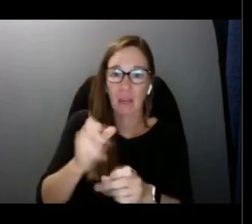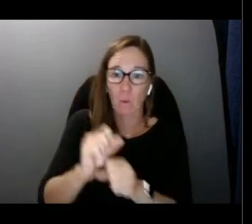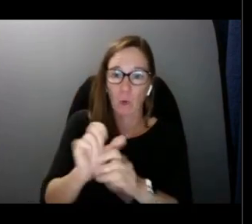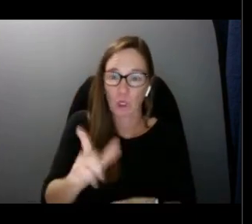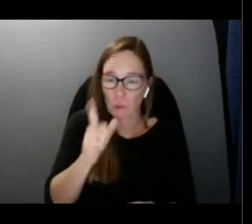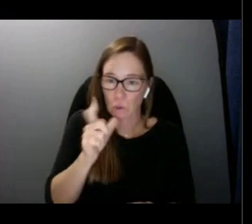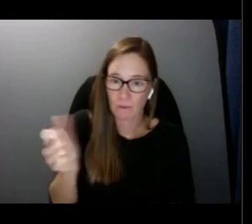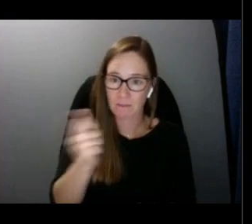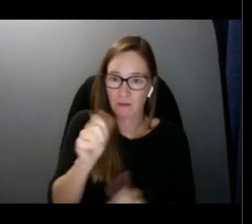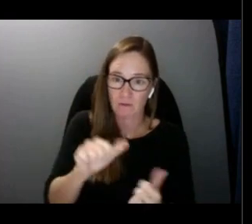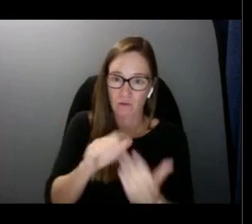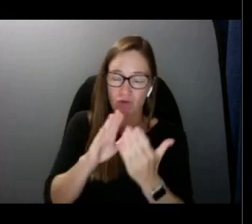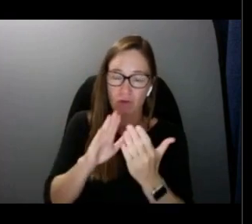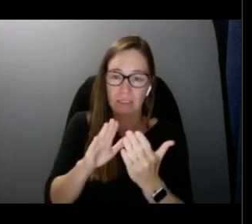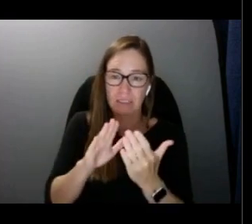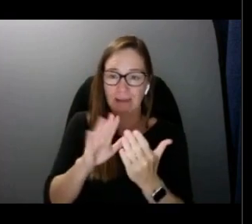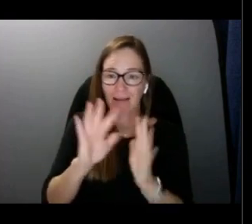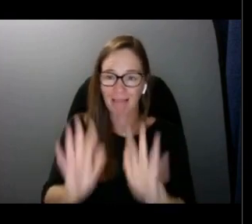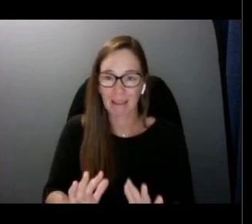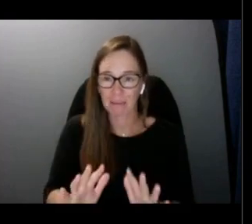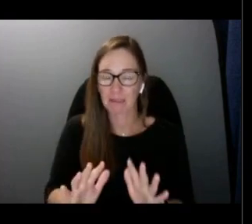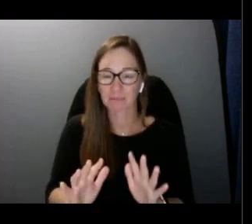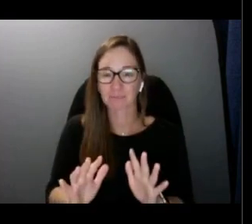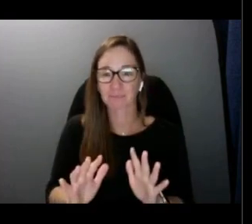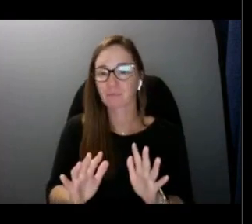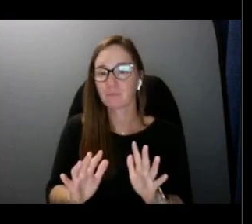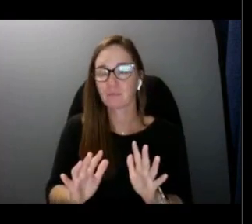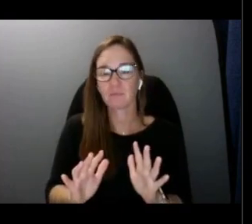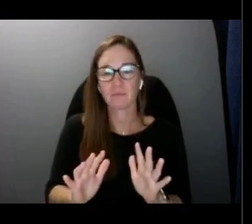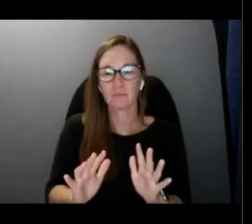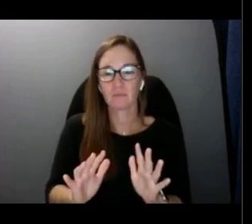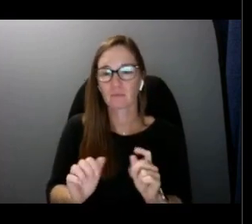are addressing climate uh,